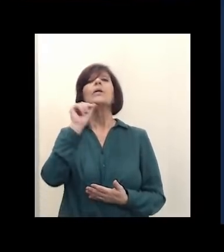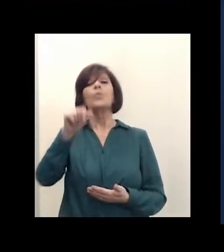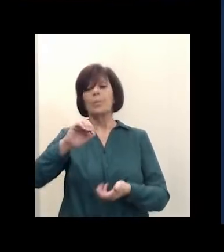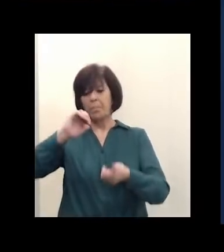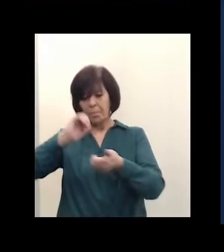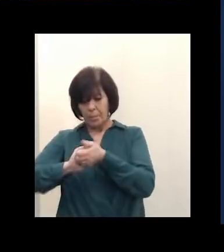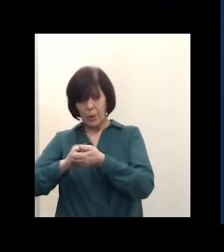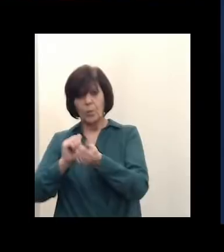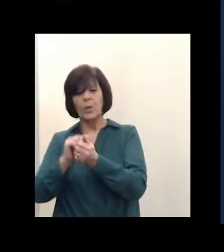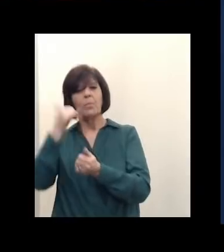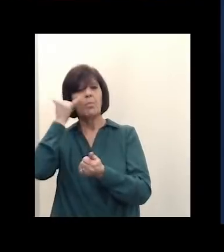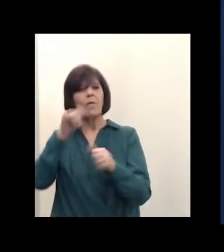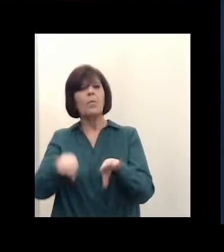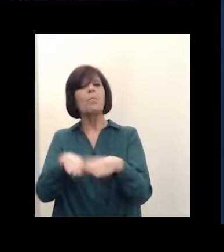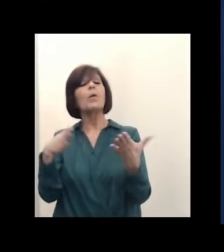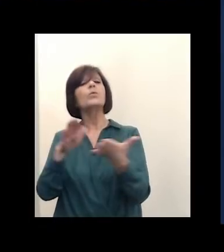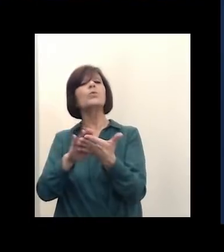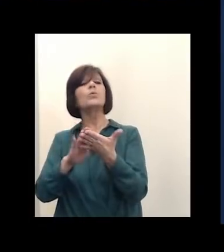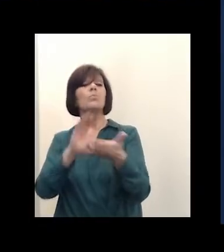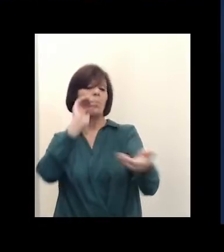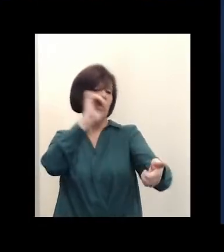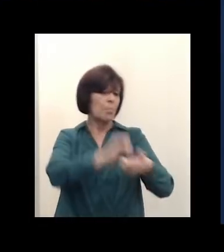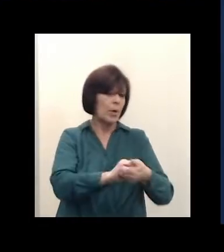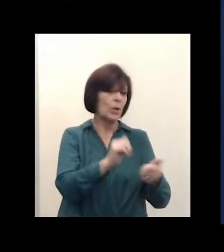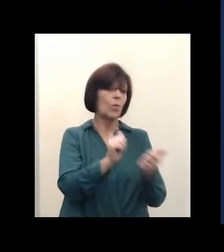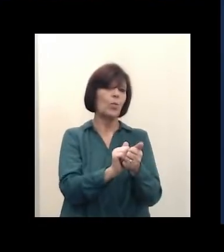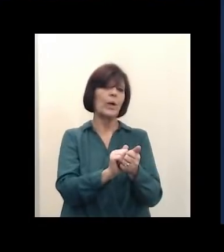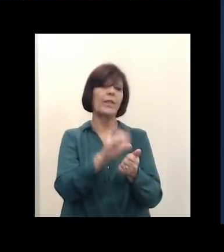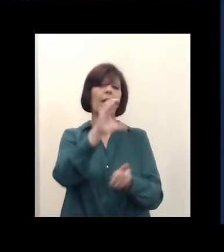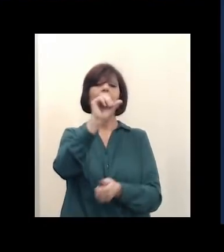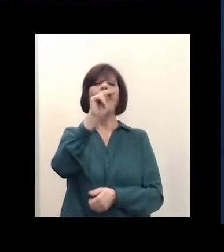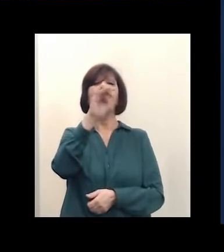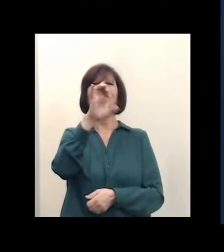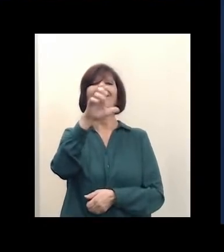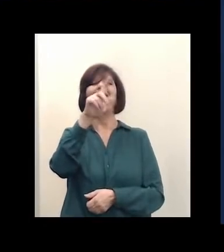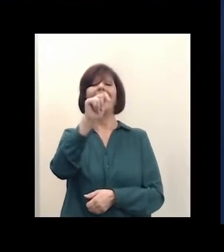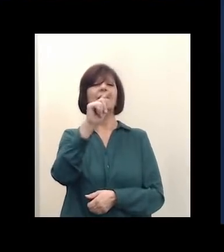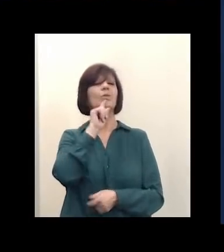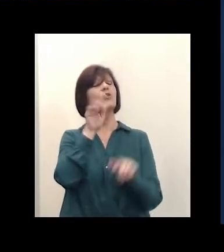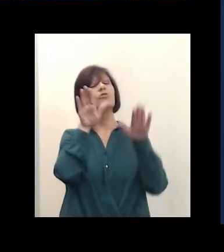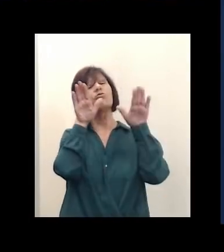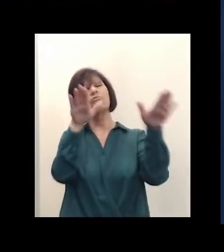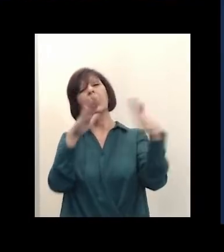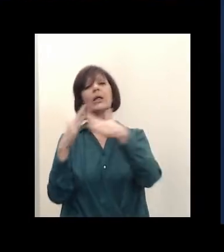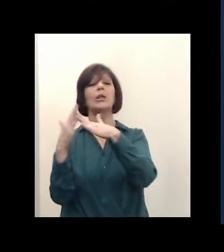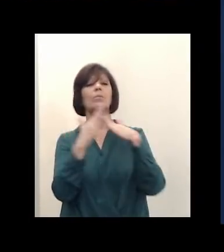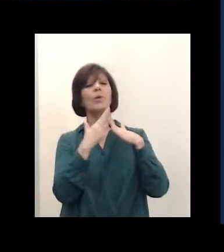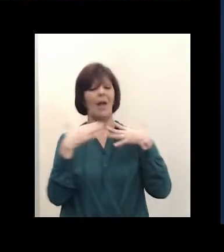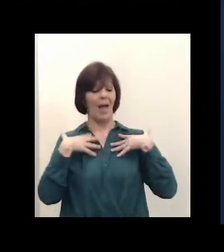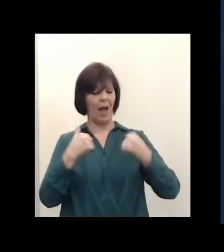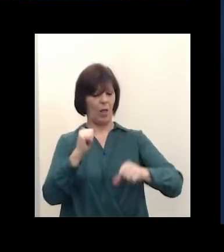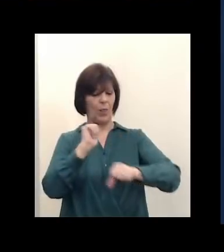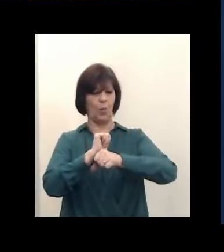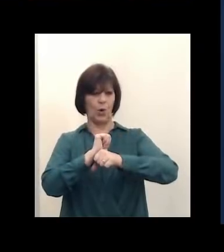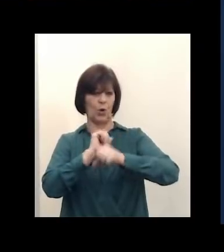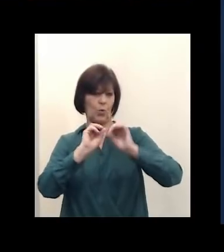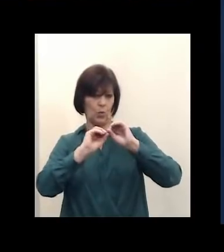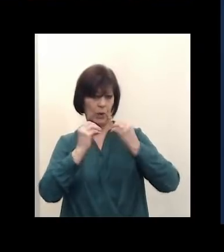Public Schools, we're also partnering with Connect, which is a great community health worker organization,